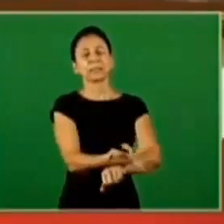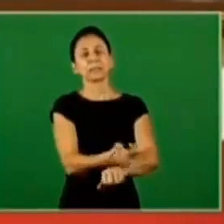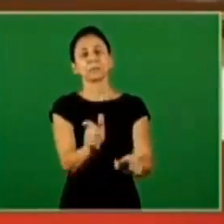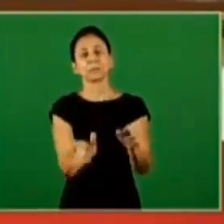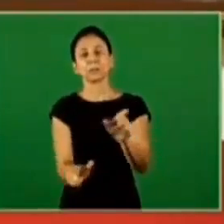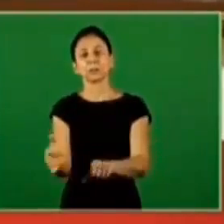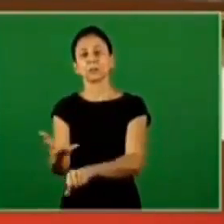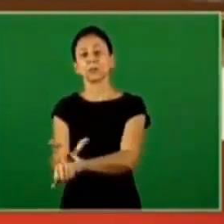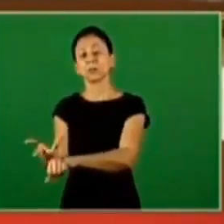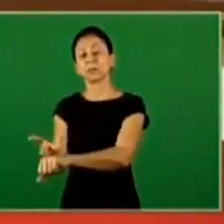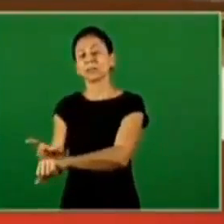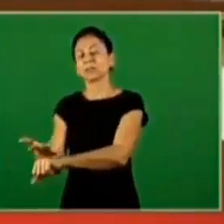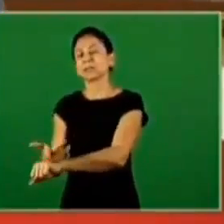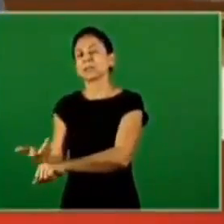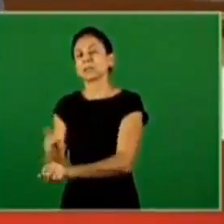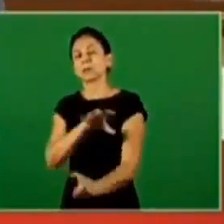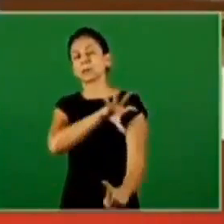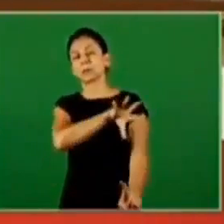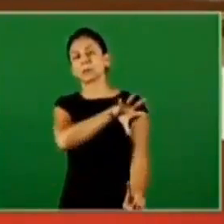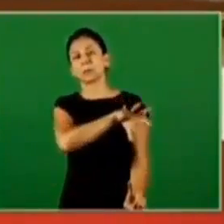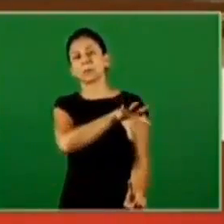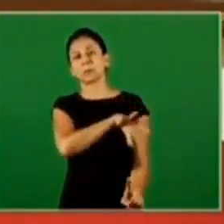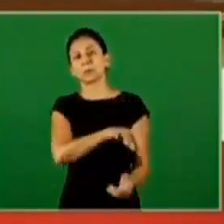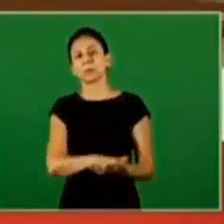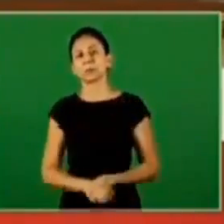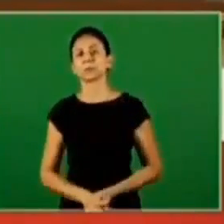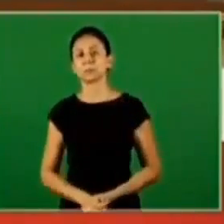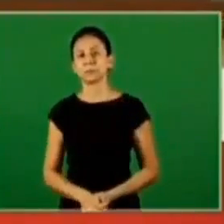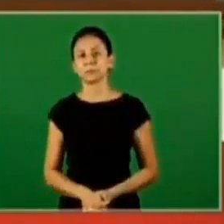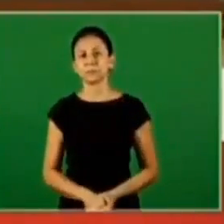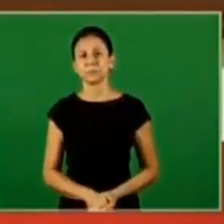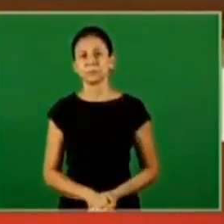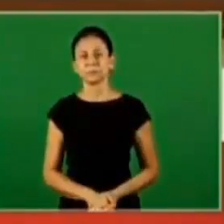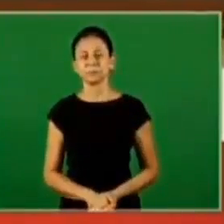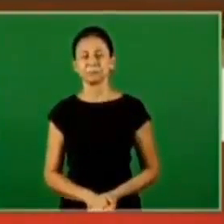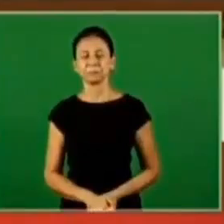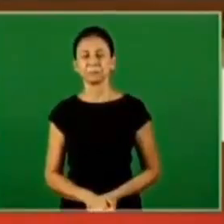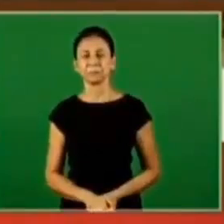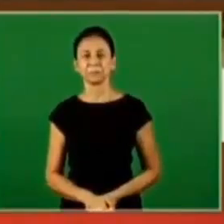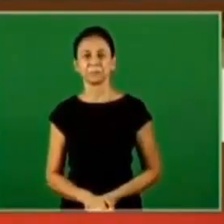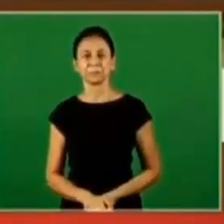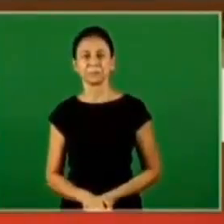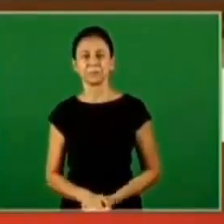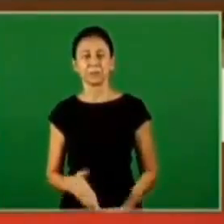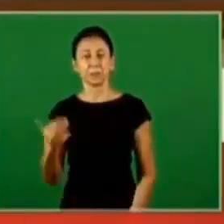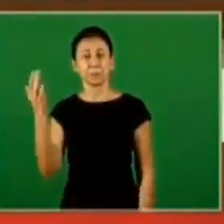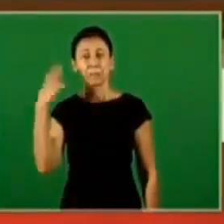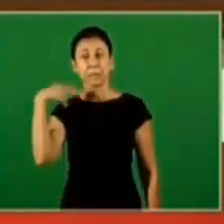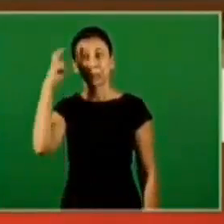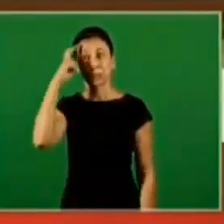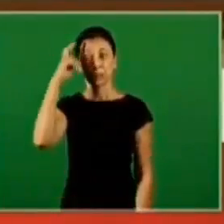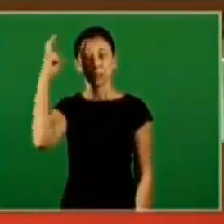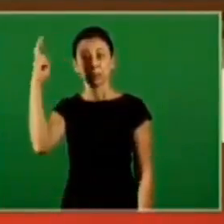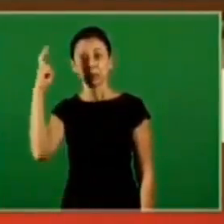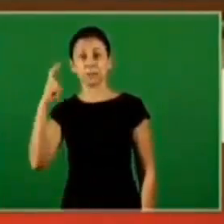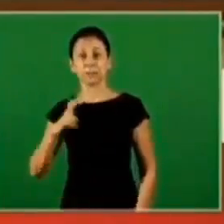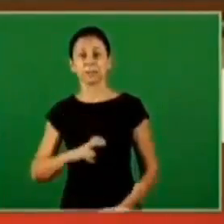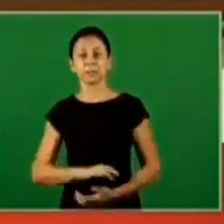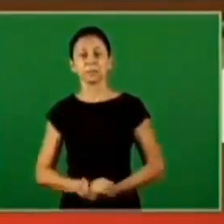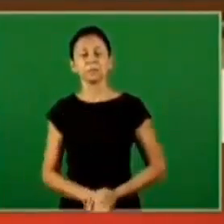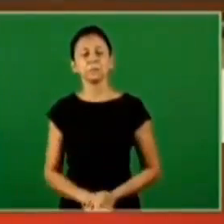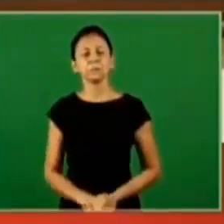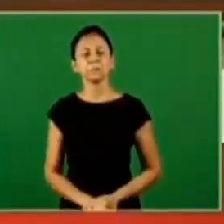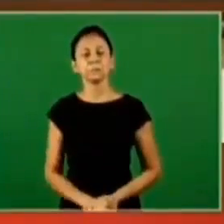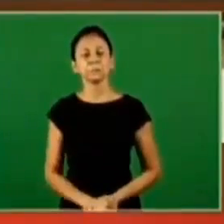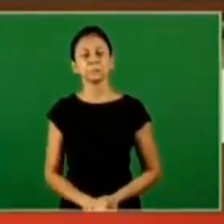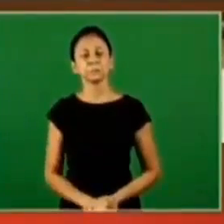there. And there was open door for him in the entire Brazil. He spoke English, and at the time, he